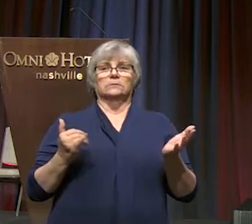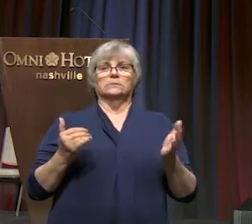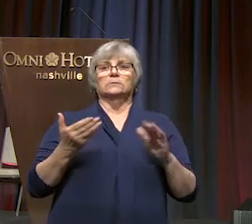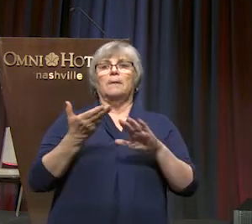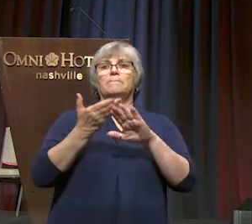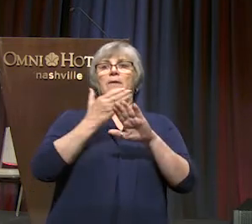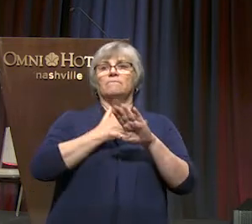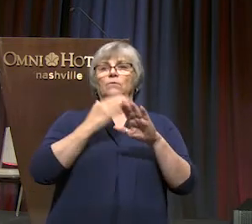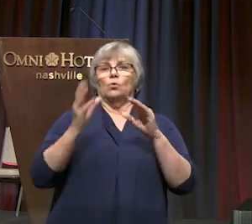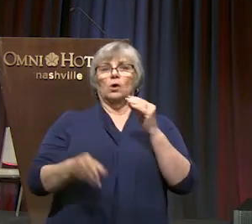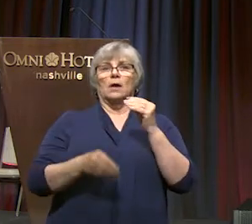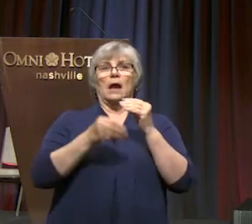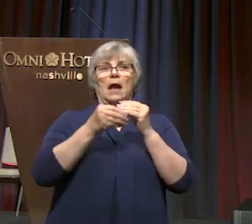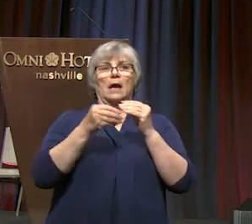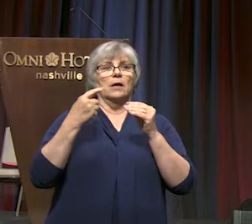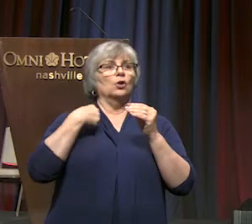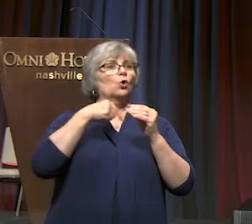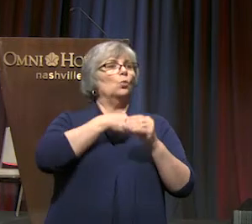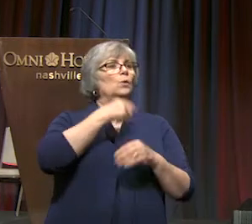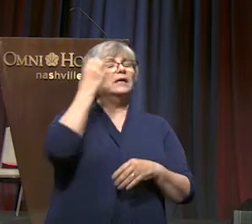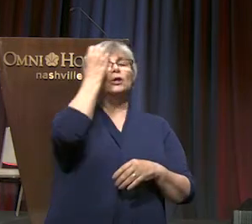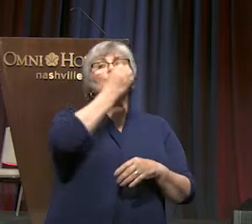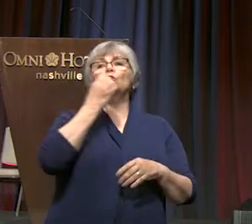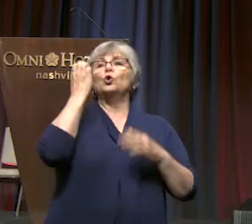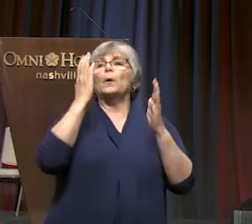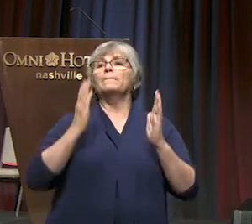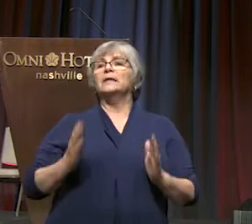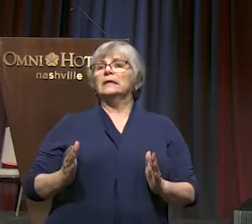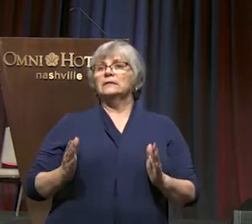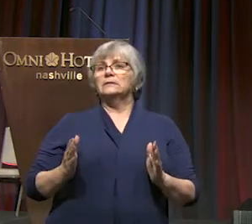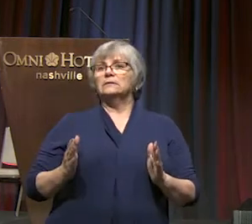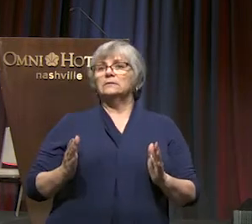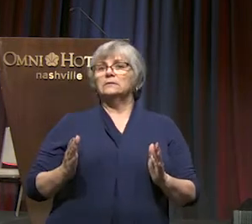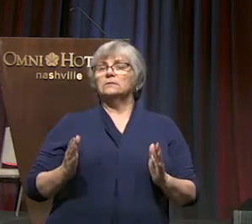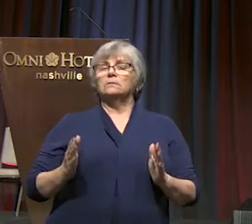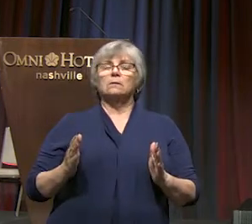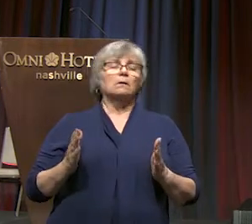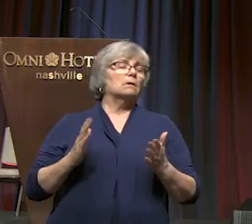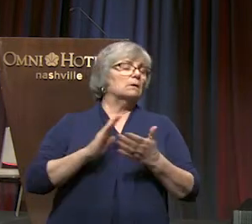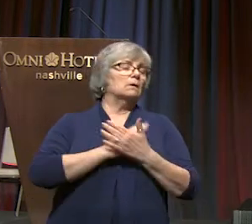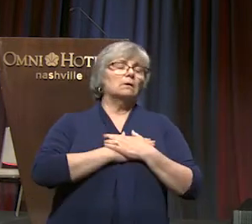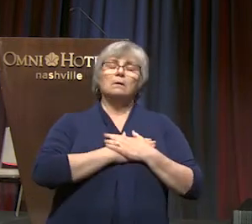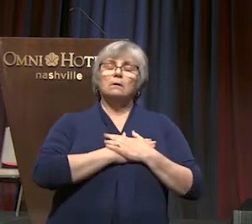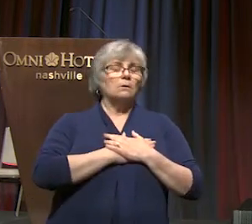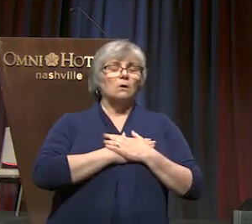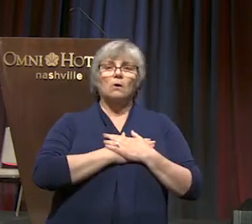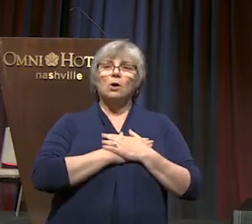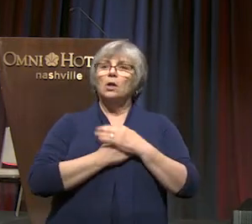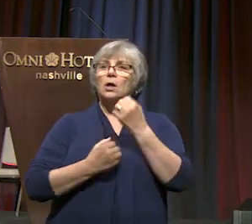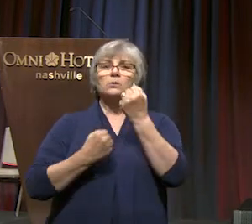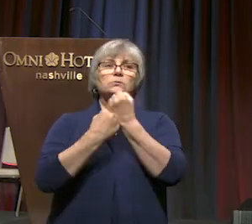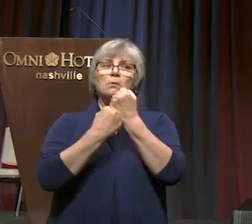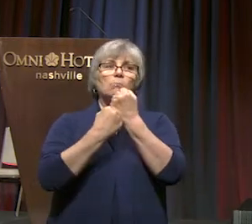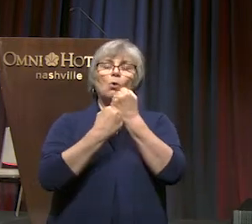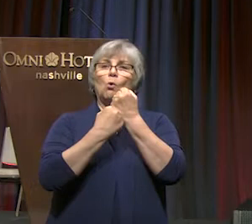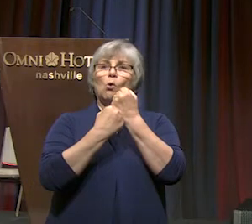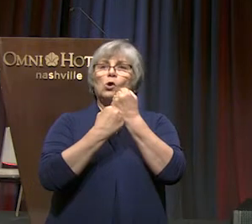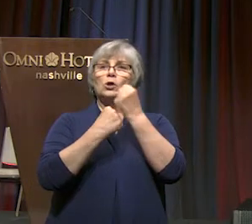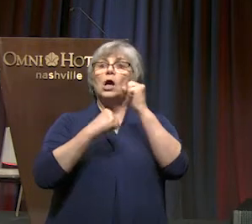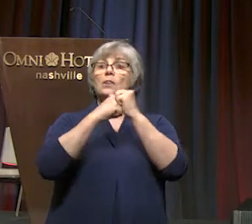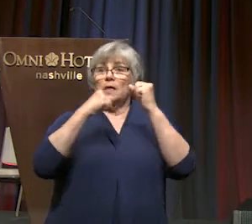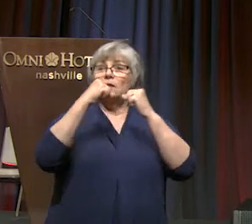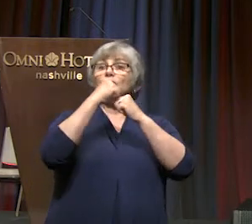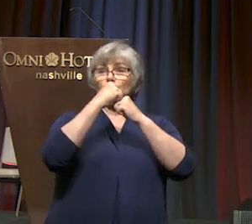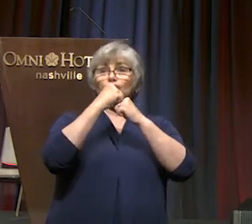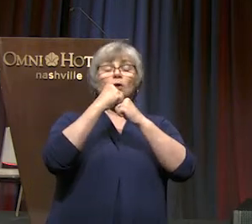add that we Europeans also wholeheartedly support that a structure be